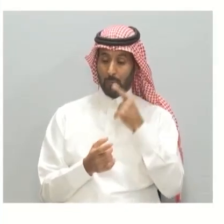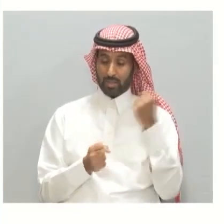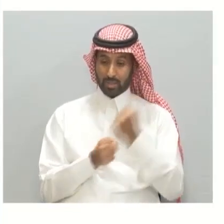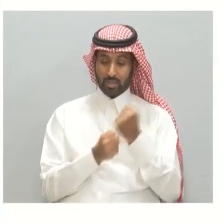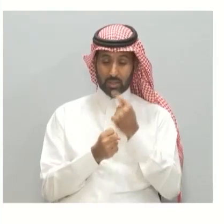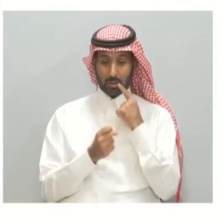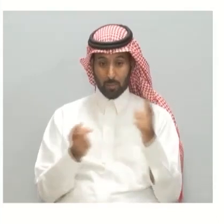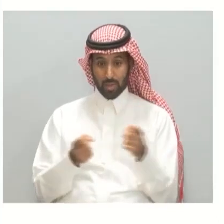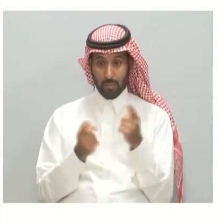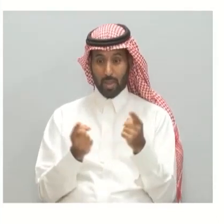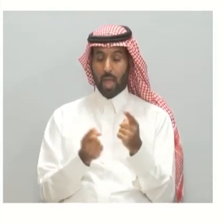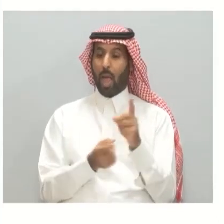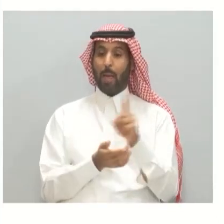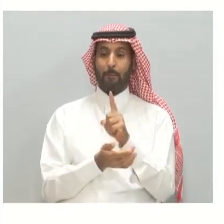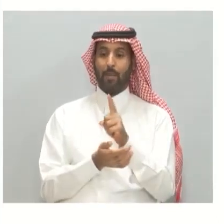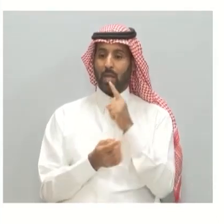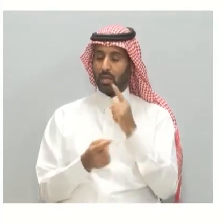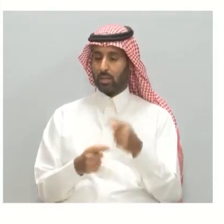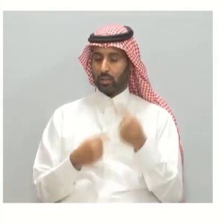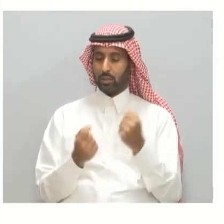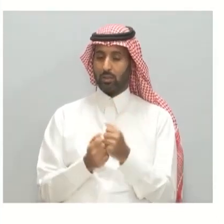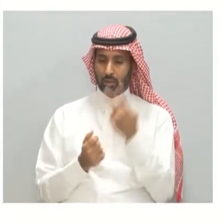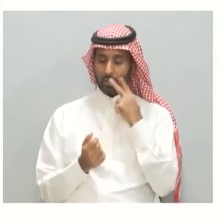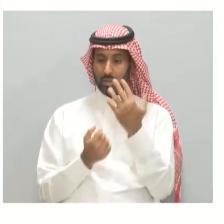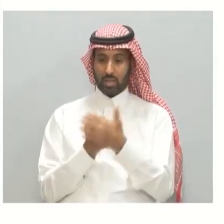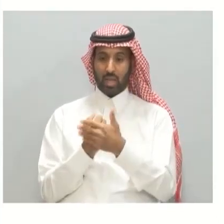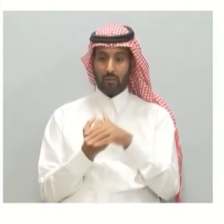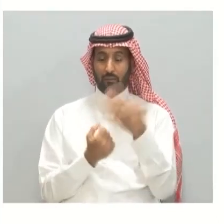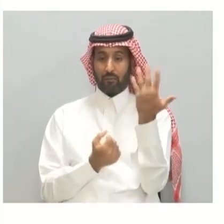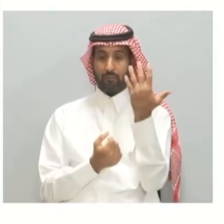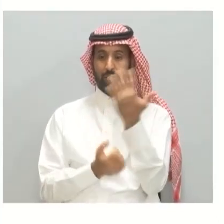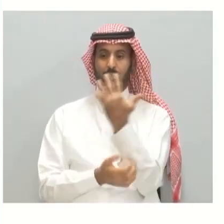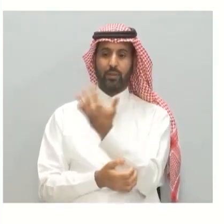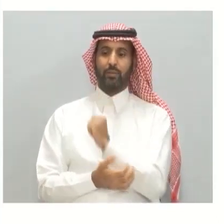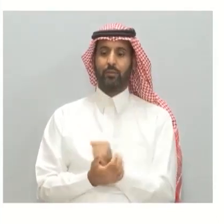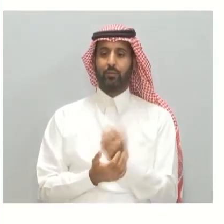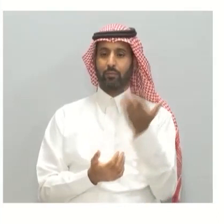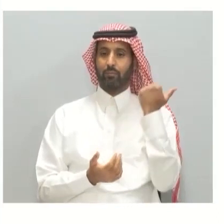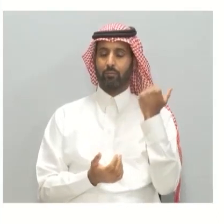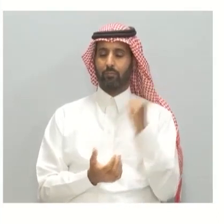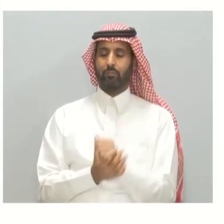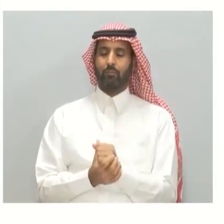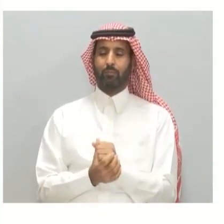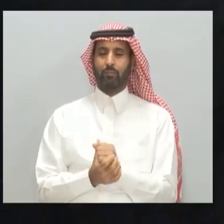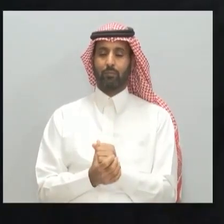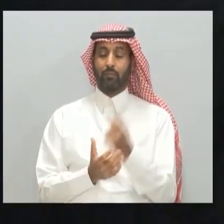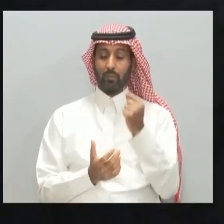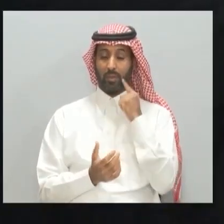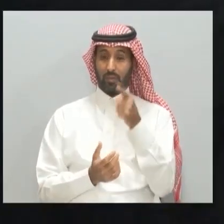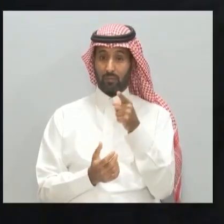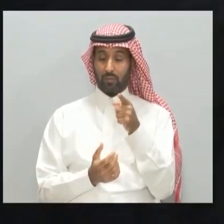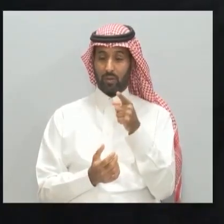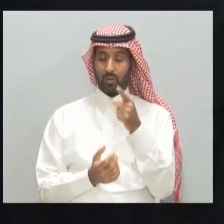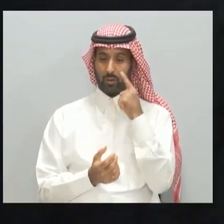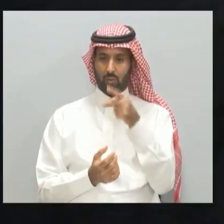in nature and taking care of things. As we mentioned in previous lessons, the best job for you is